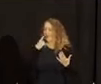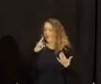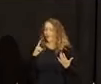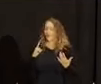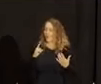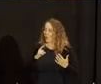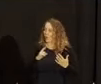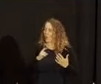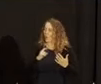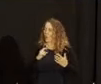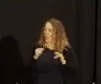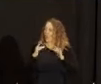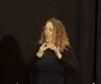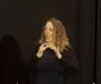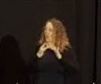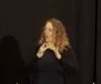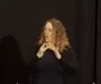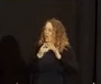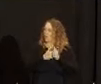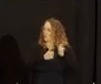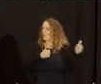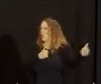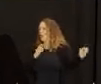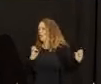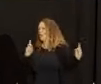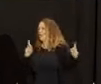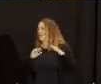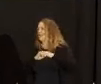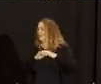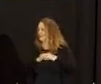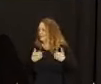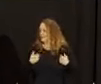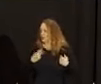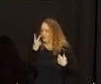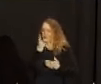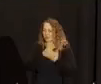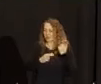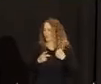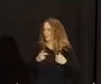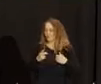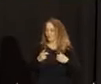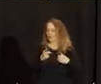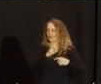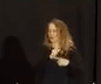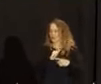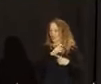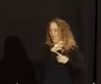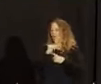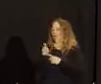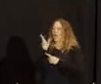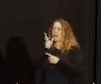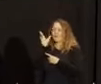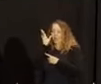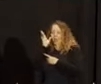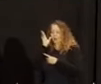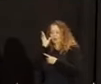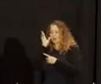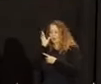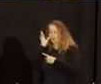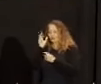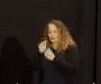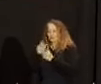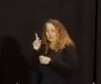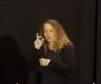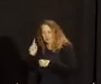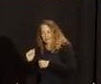education accessible, and we see that for both disabled students and parents with disabilities.